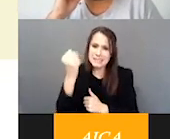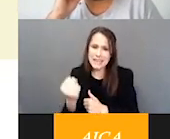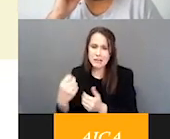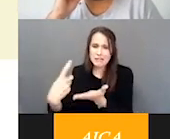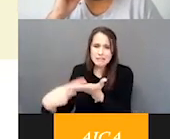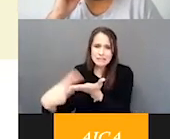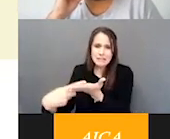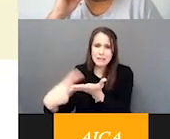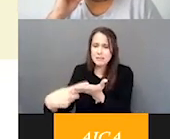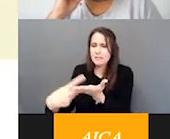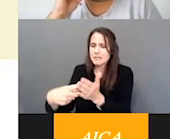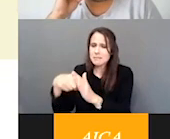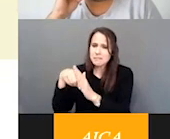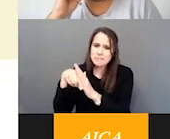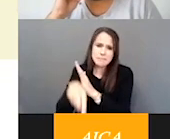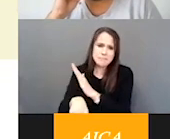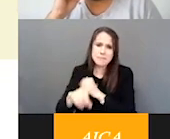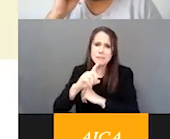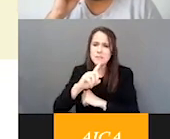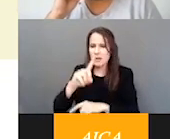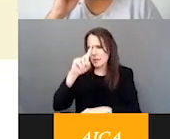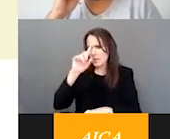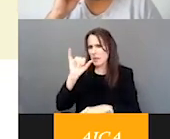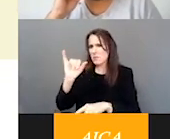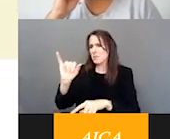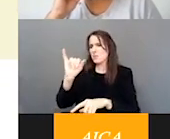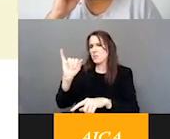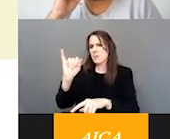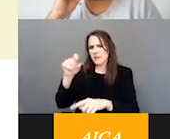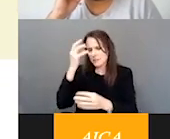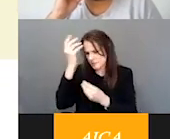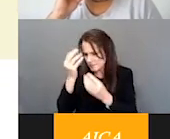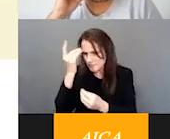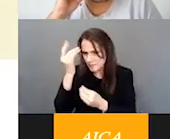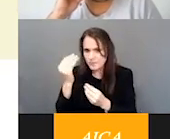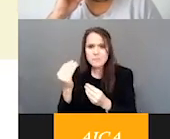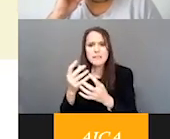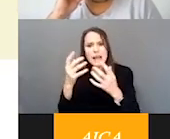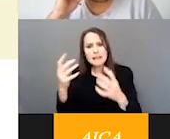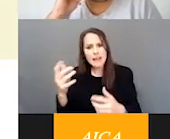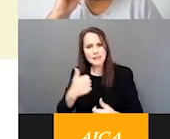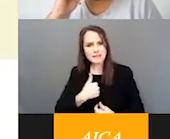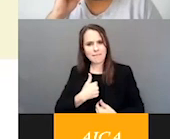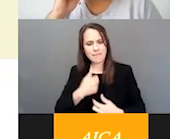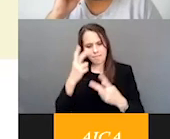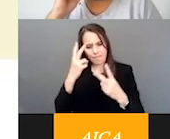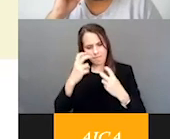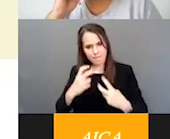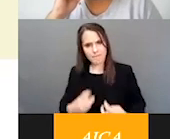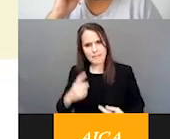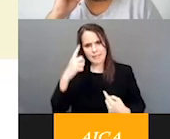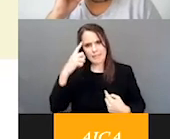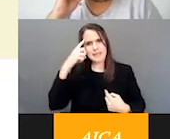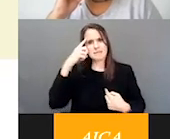are, you know, very thought-provoking. It's been a cause for great self-reflection, and it's been